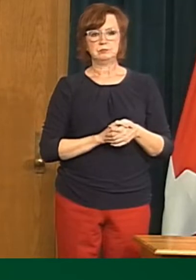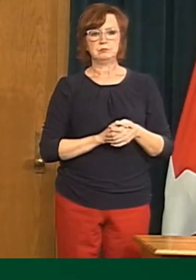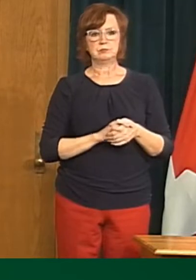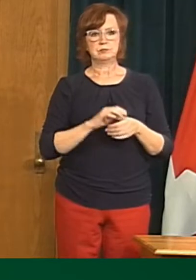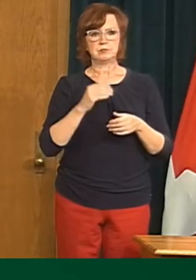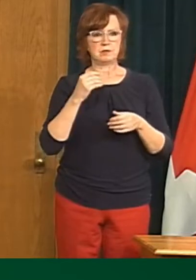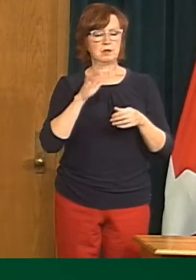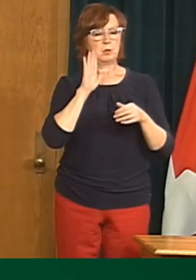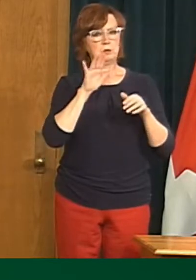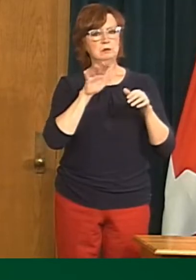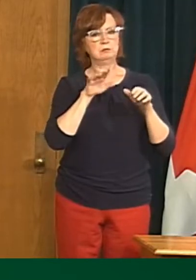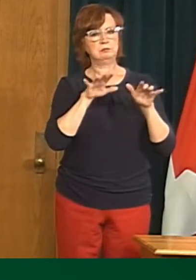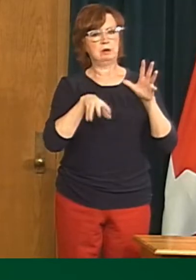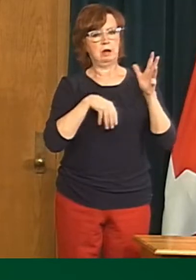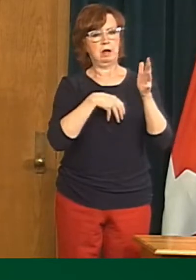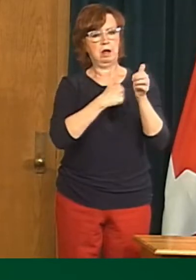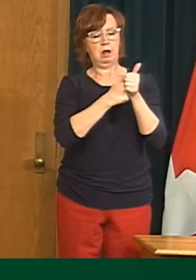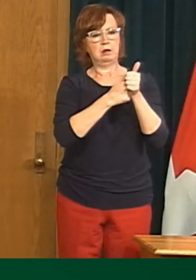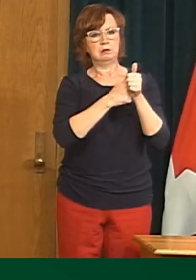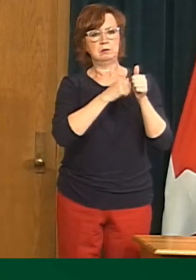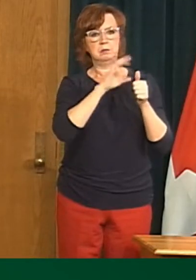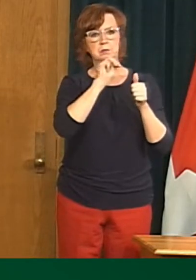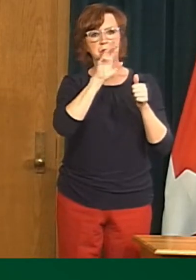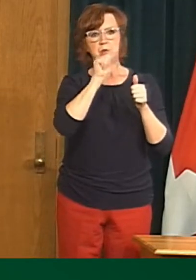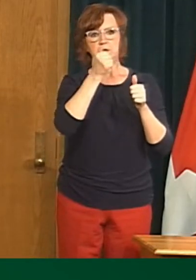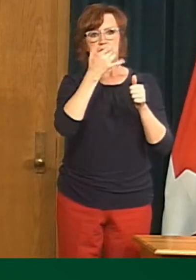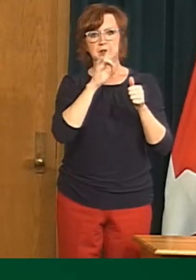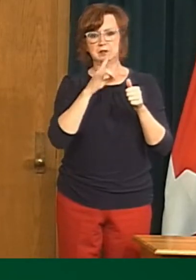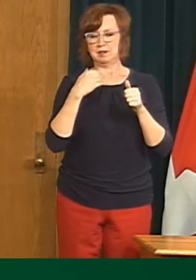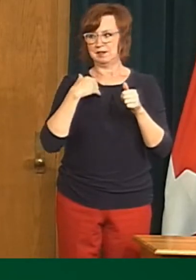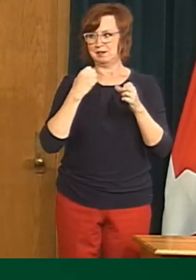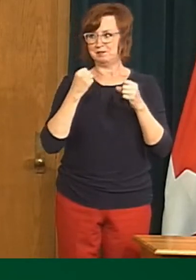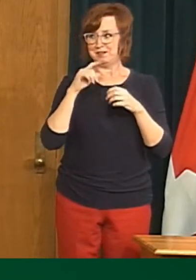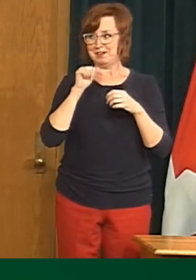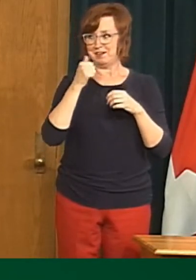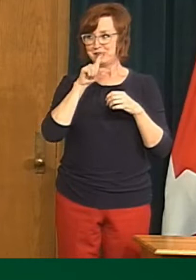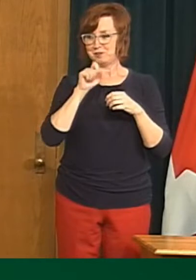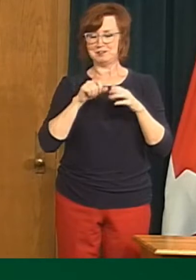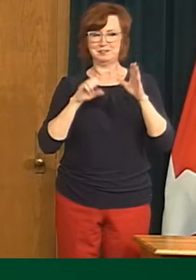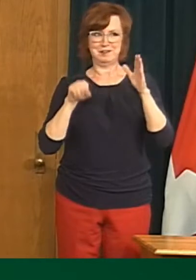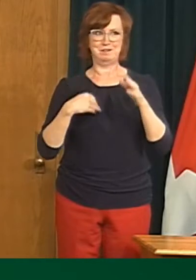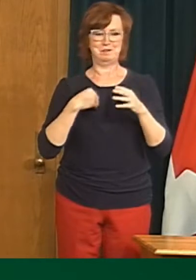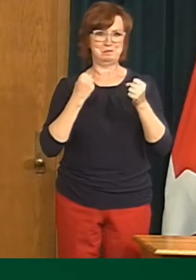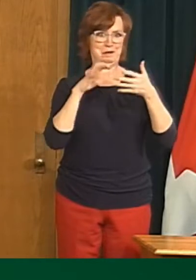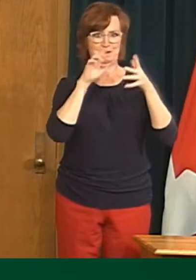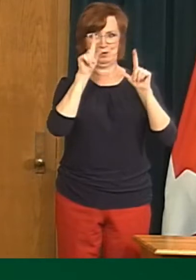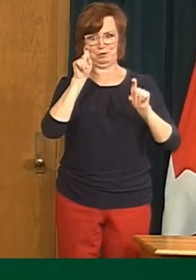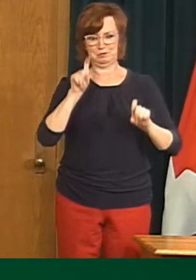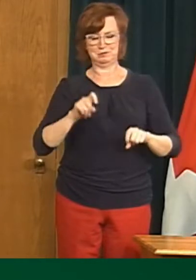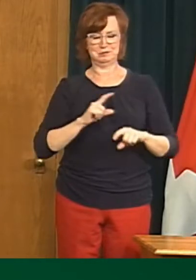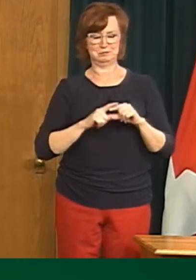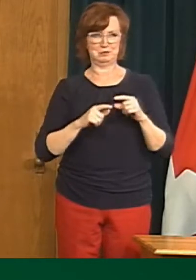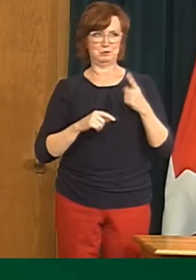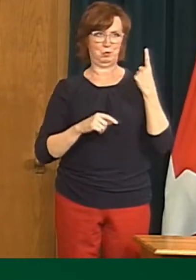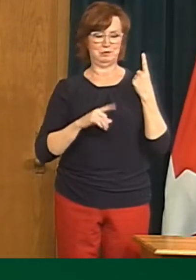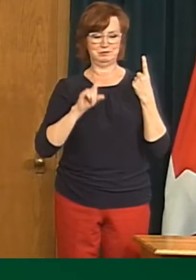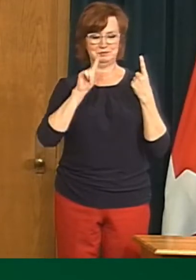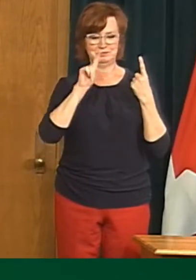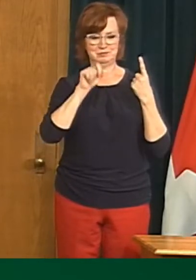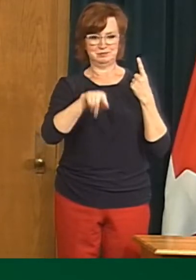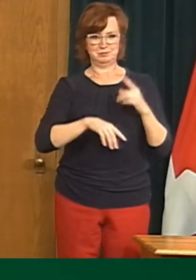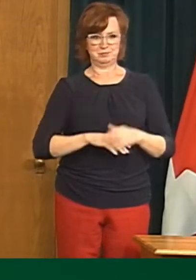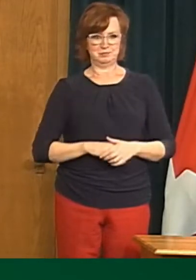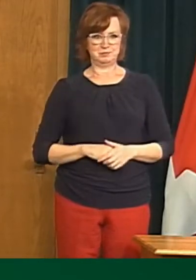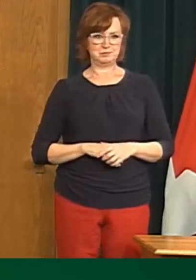18th. Follow up, Murray? Yeah, I got lots of them, but I guess I'm limited to one. A couple federal issues. In